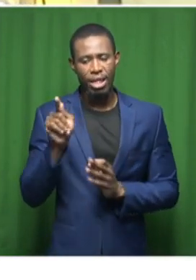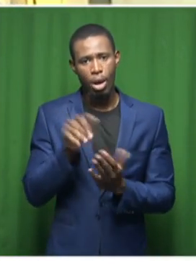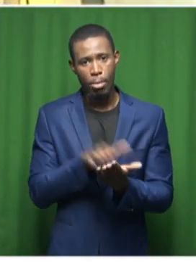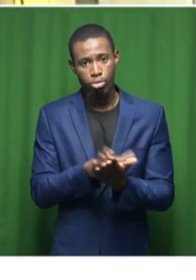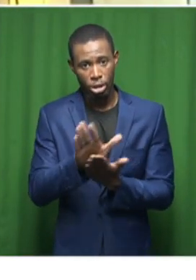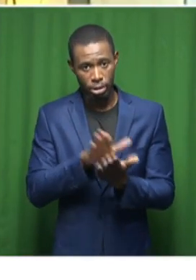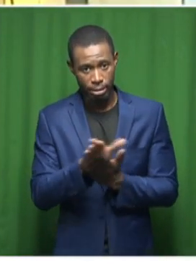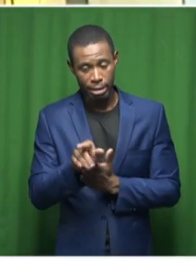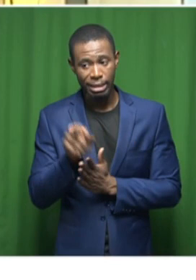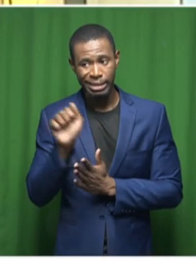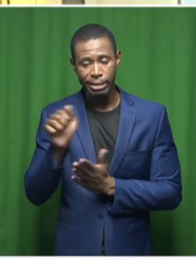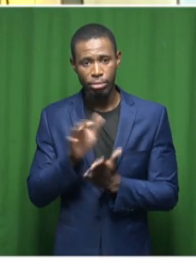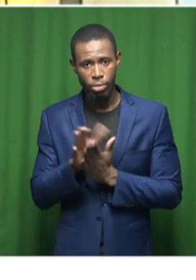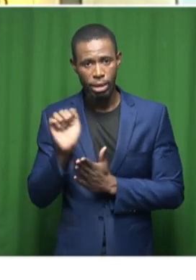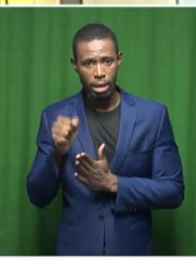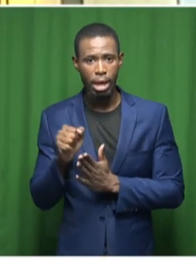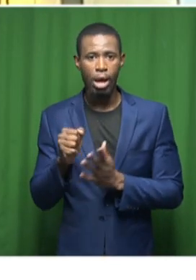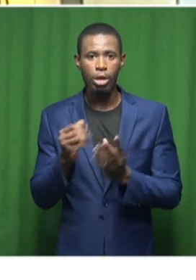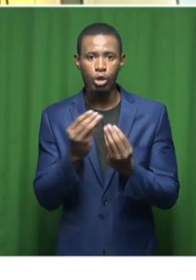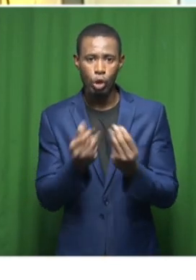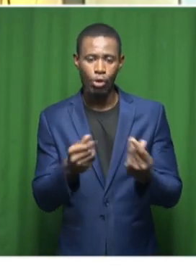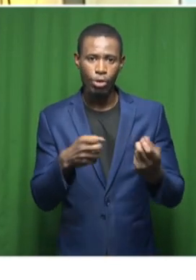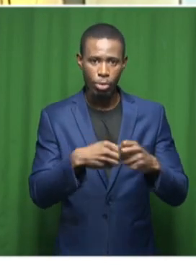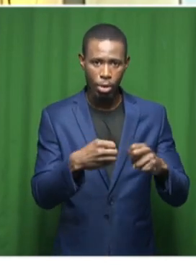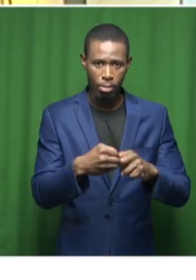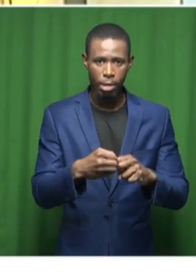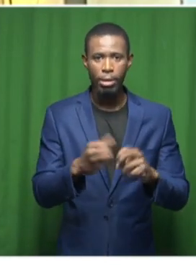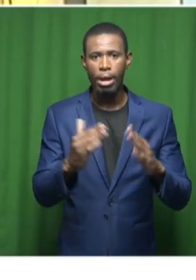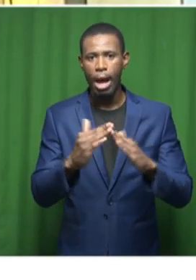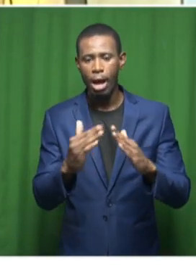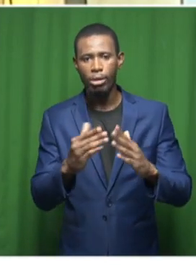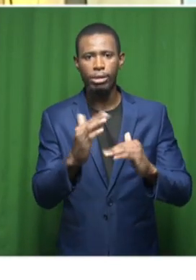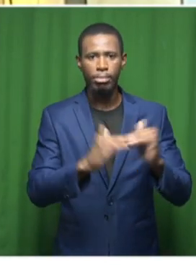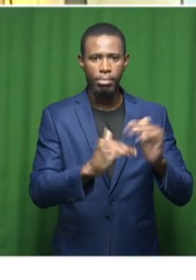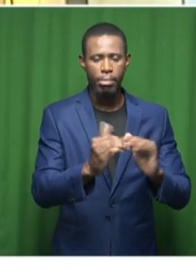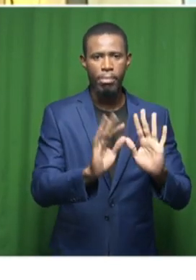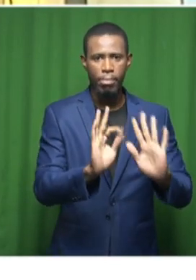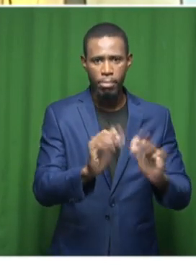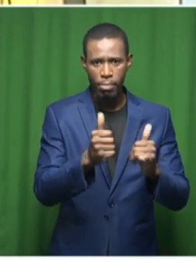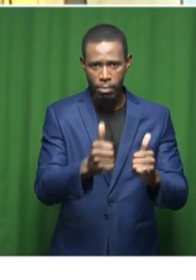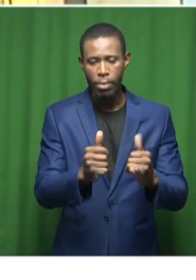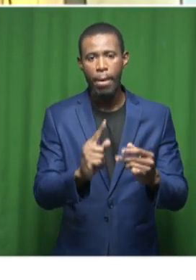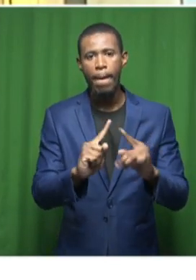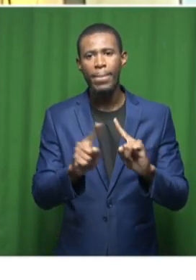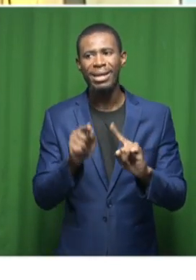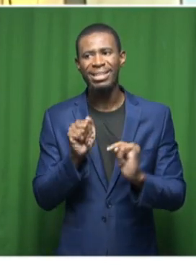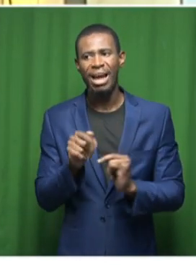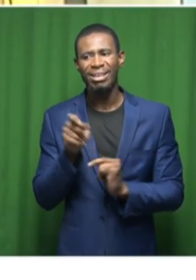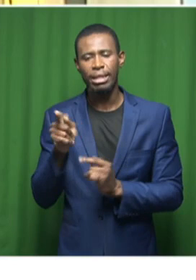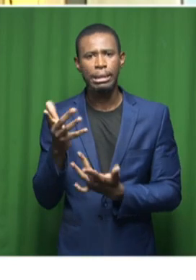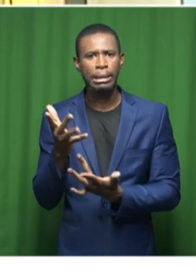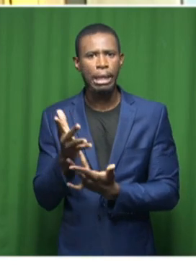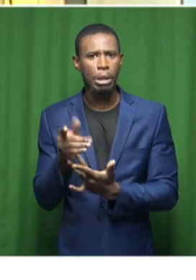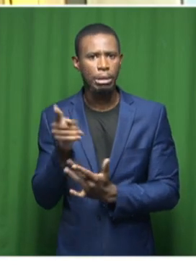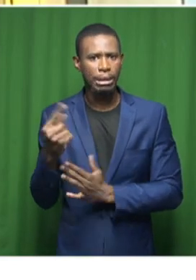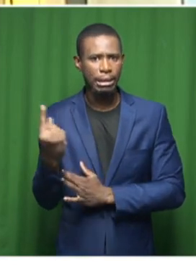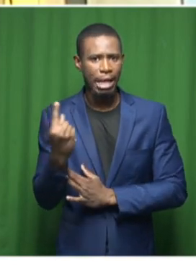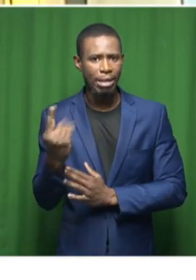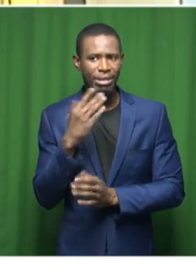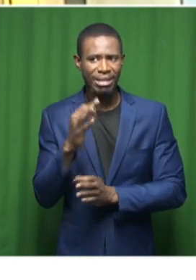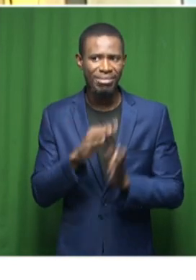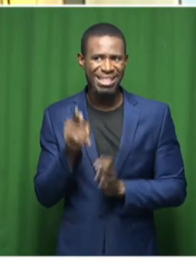solving the problem and creating the housing. On the other hand, it's the technology itself. Yes. Just speak us through